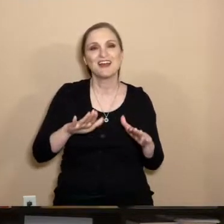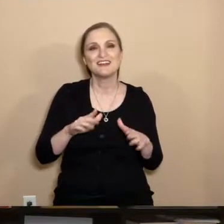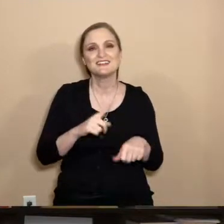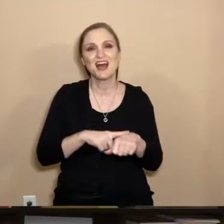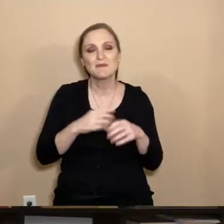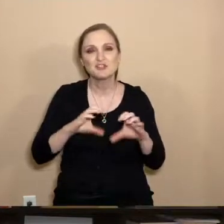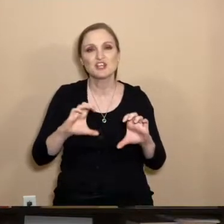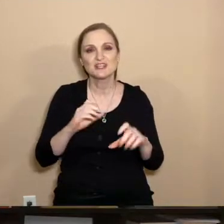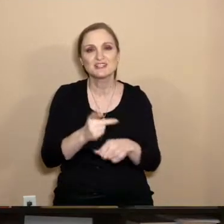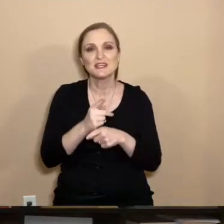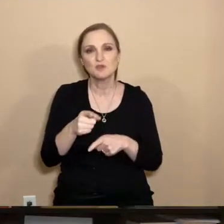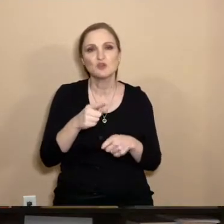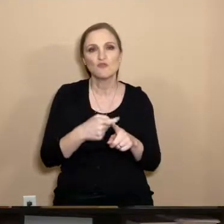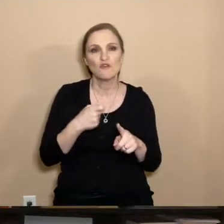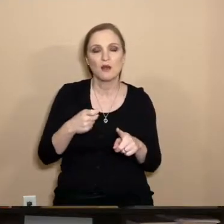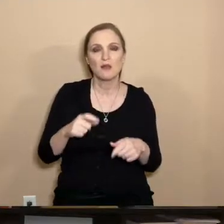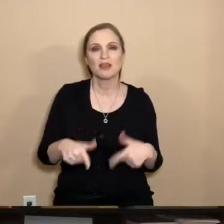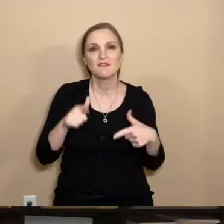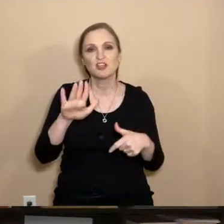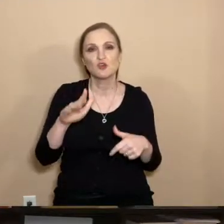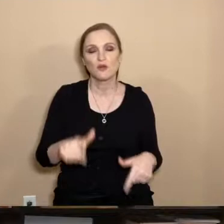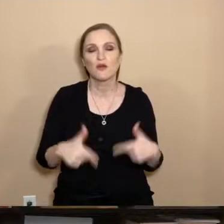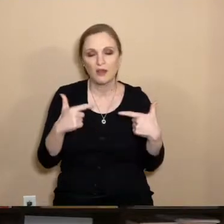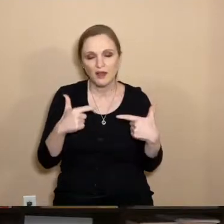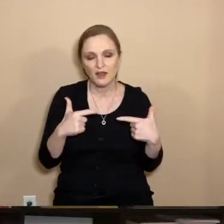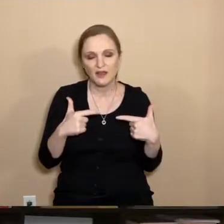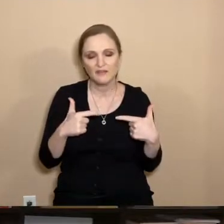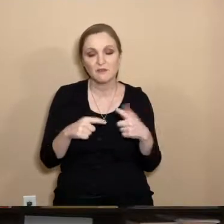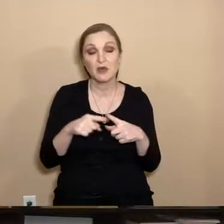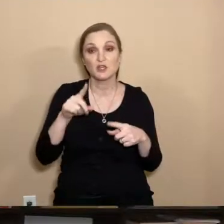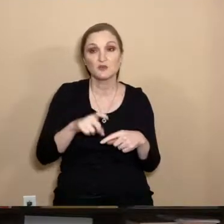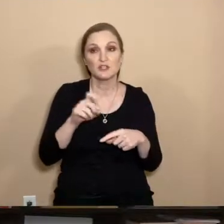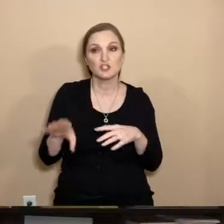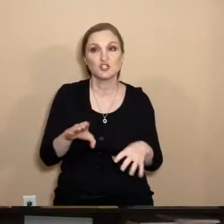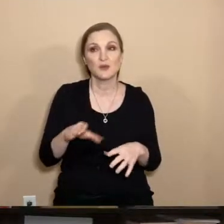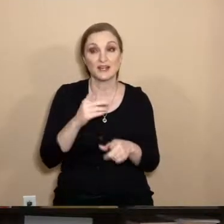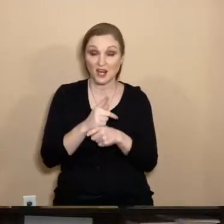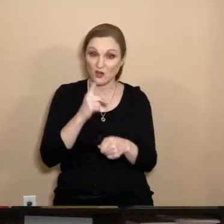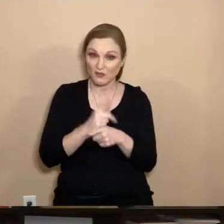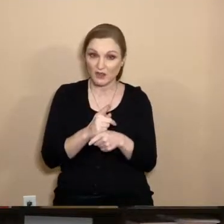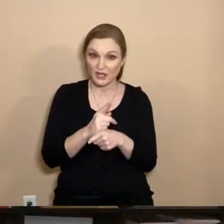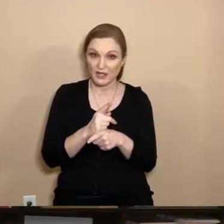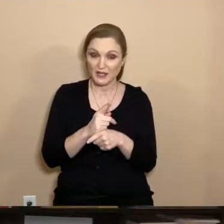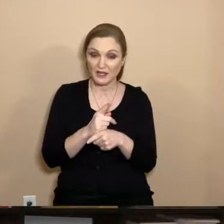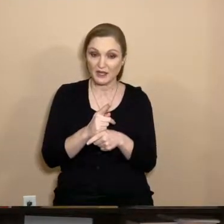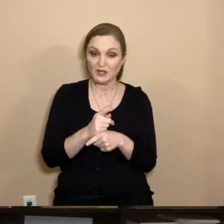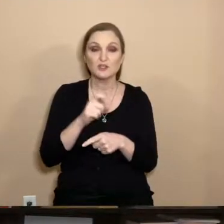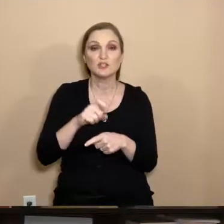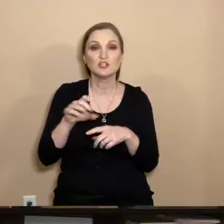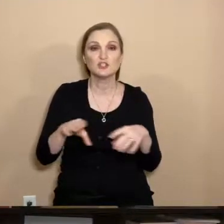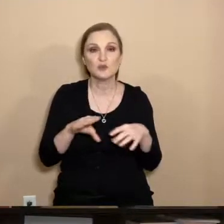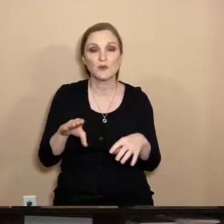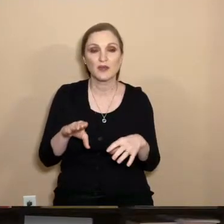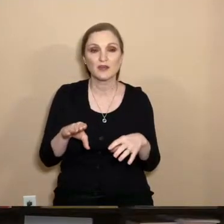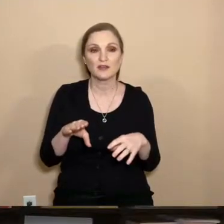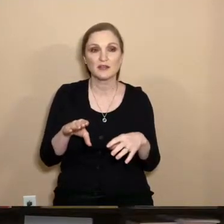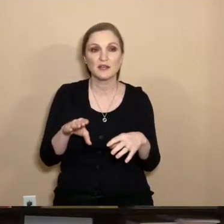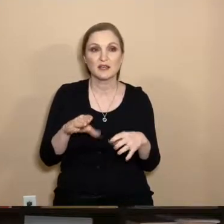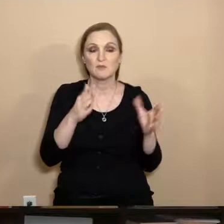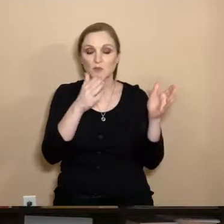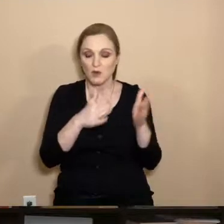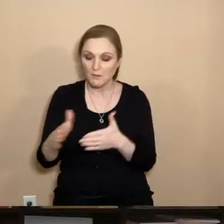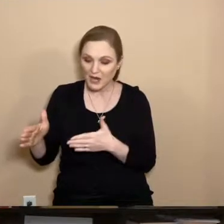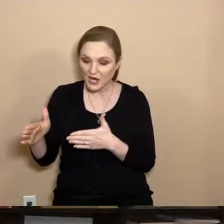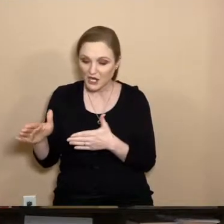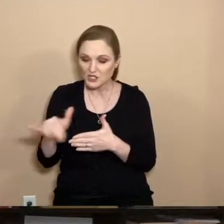keep you from living your life, but you need to do so cautiously, and you need to do so being as prepared